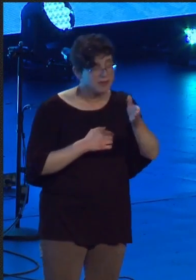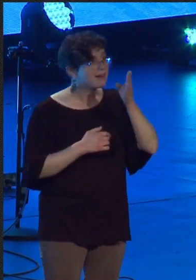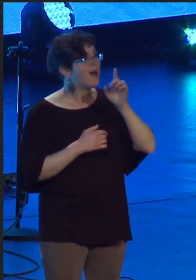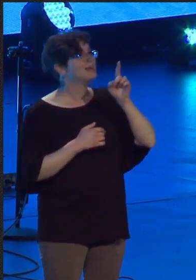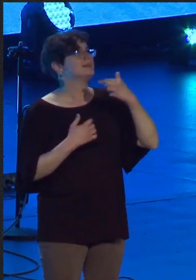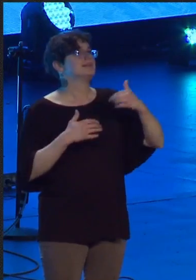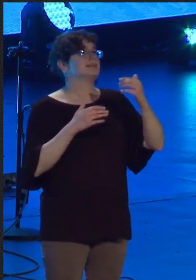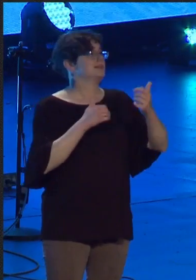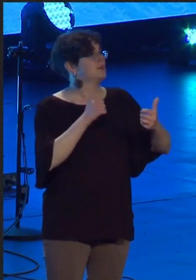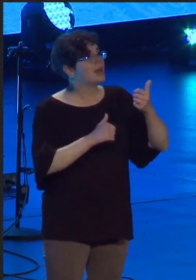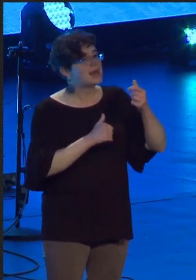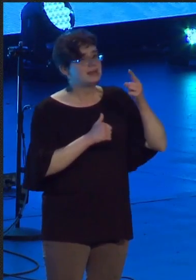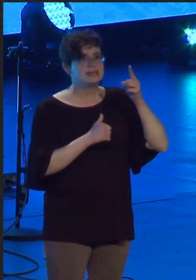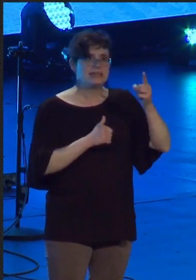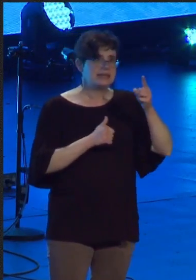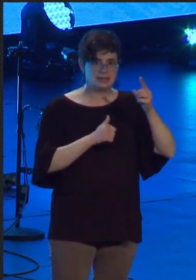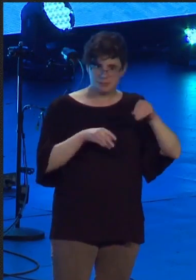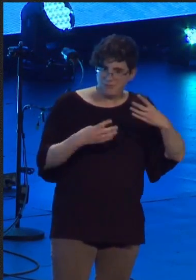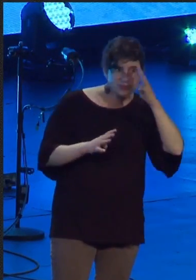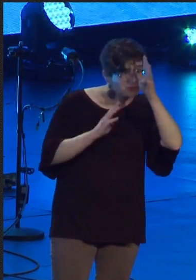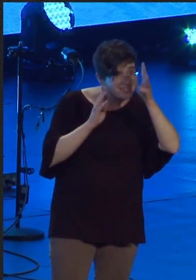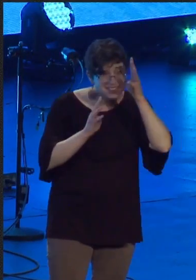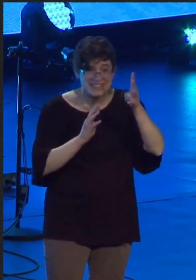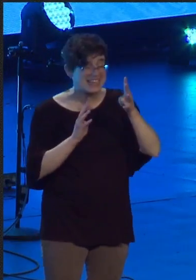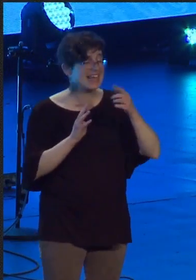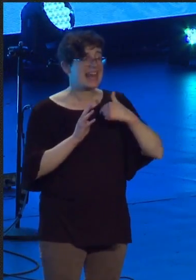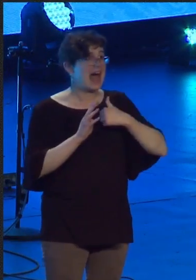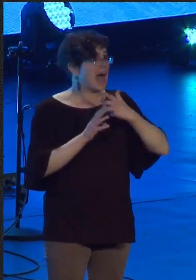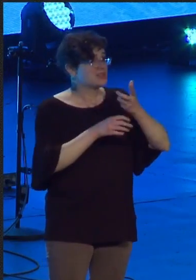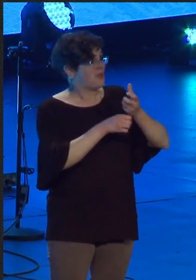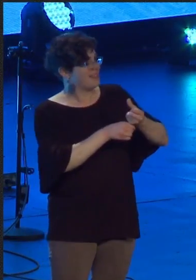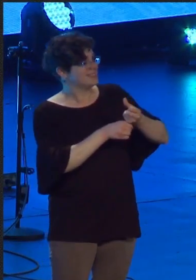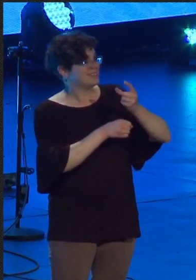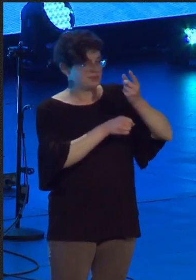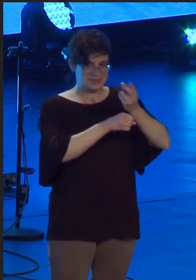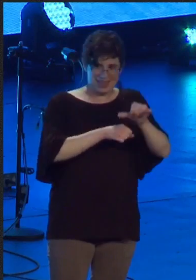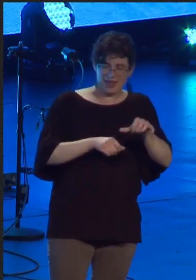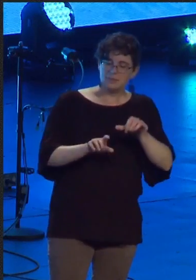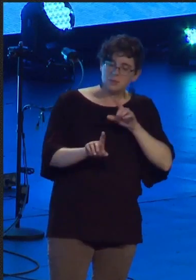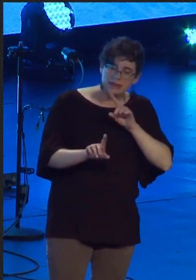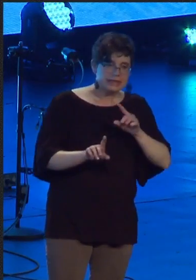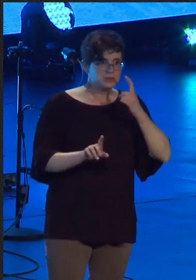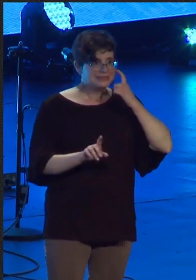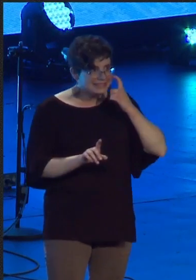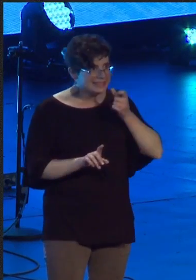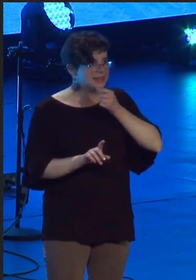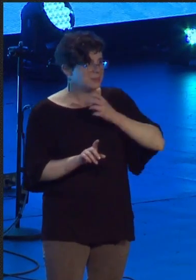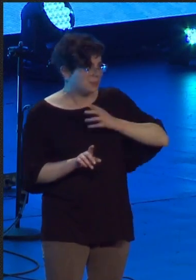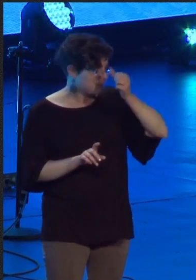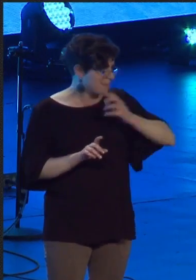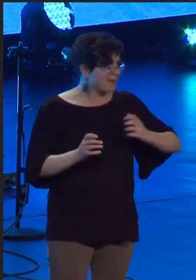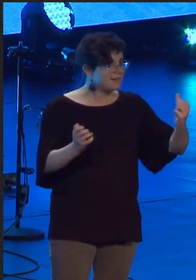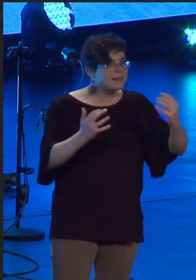creator. He is the source of all creativity and innovation, and I trust he'll give us that. But to see the men and women here serving and to